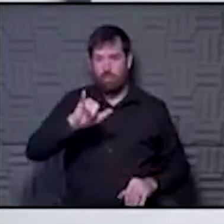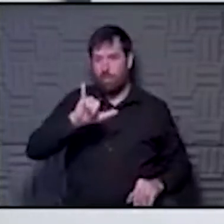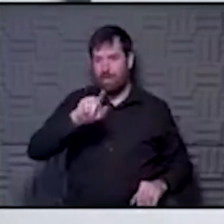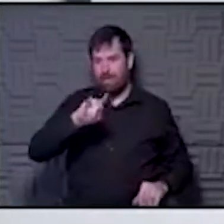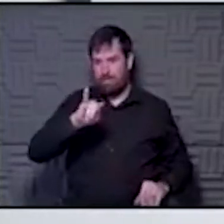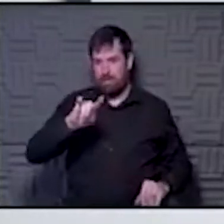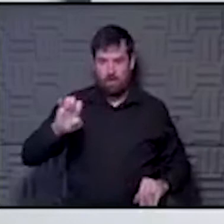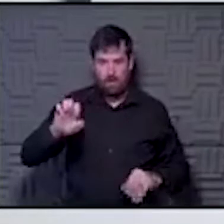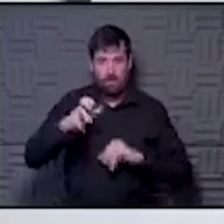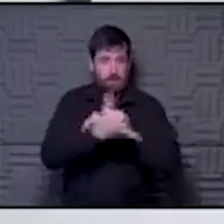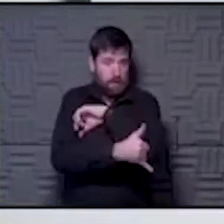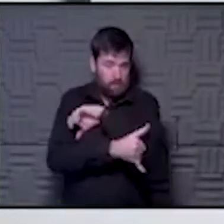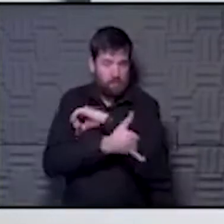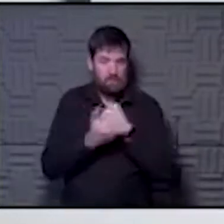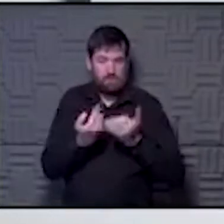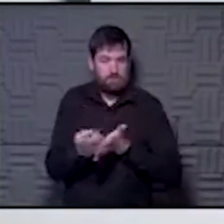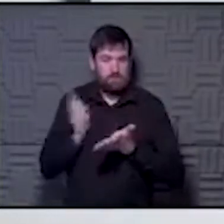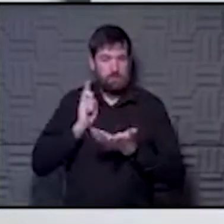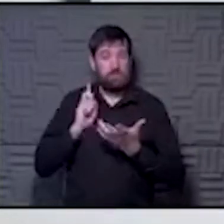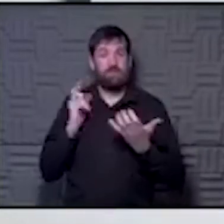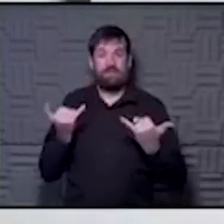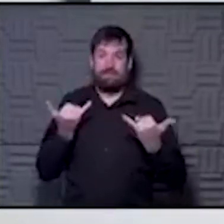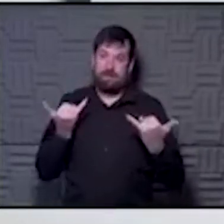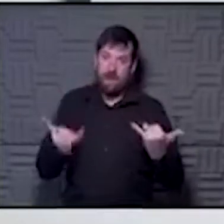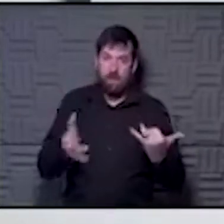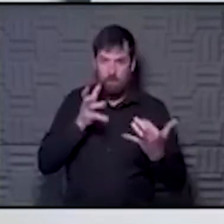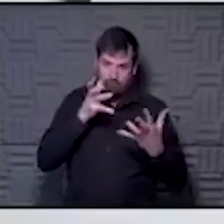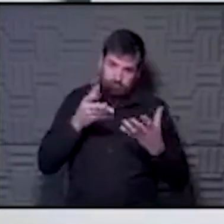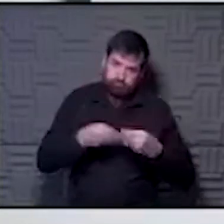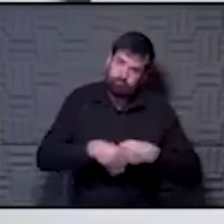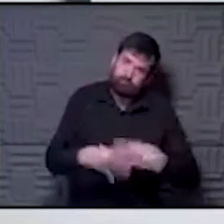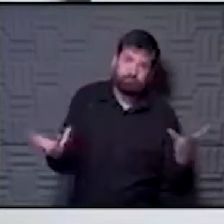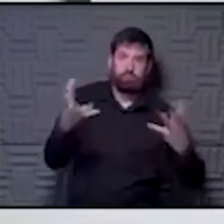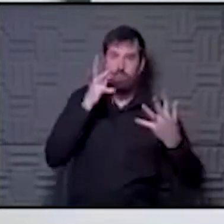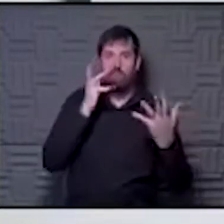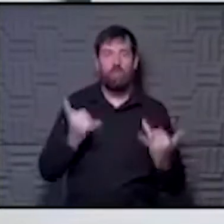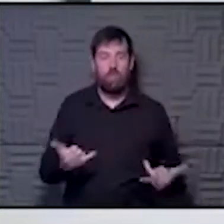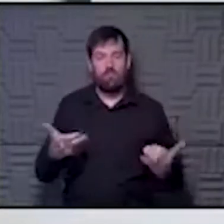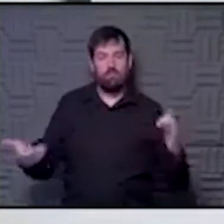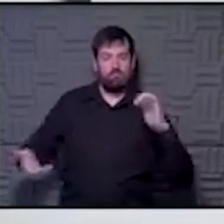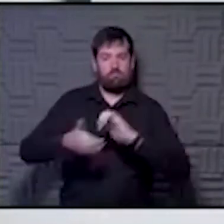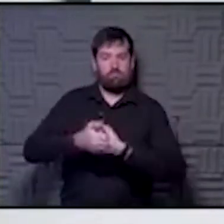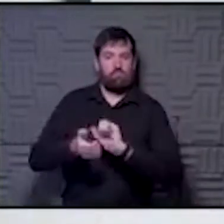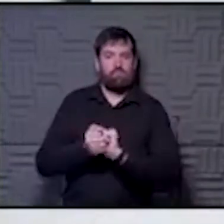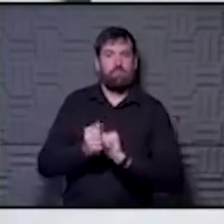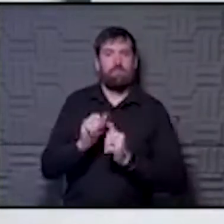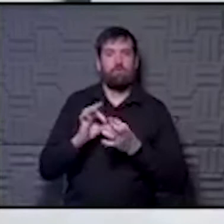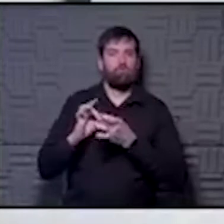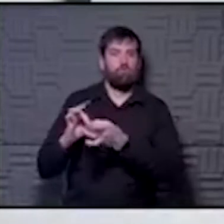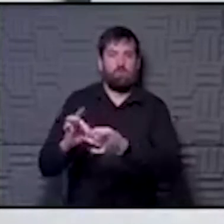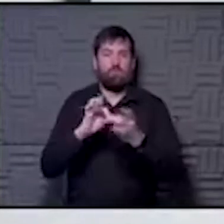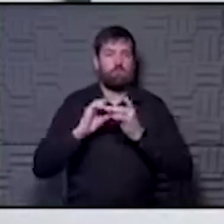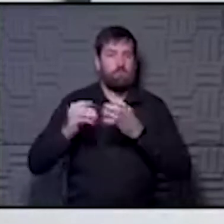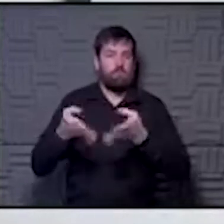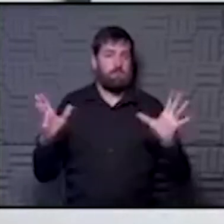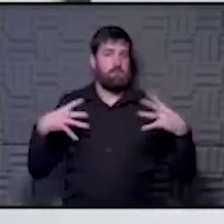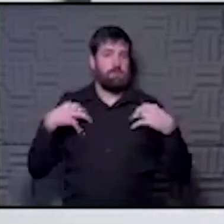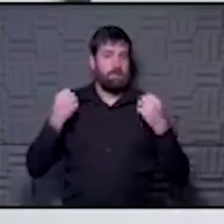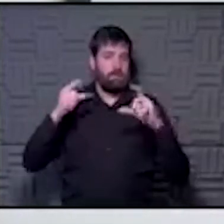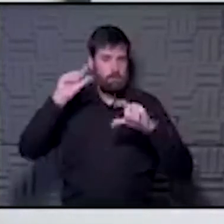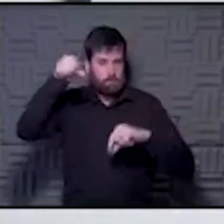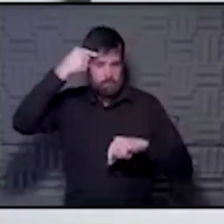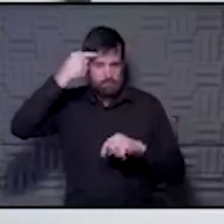and then we'll have a big push on that this week. We're working closely with the Unified Government Public Health Department, who has a